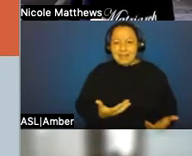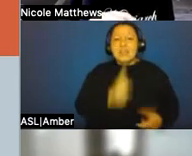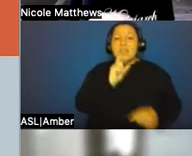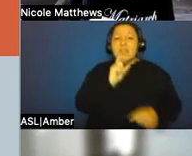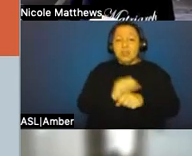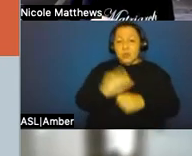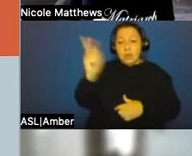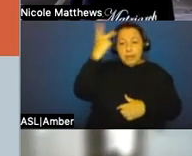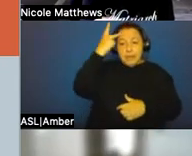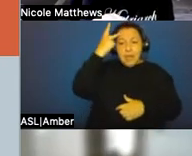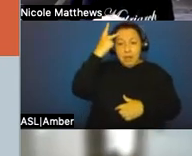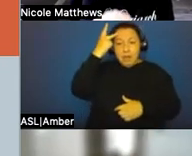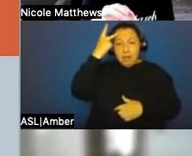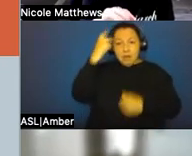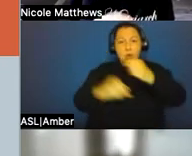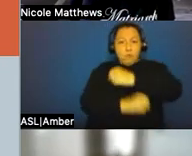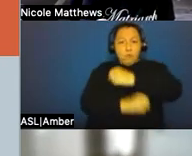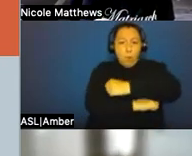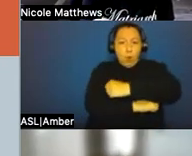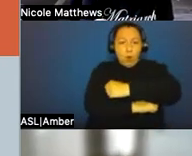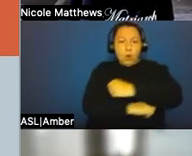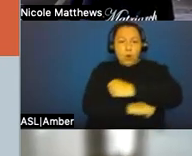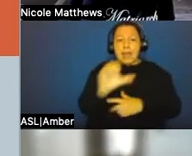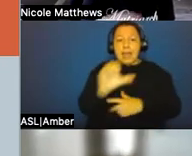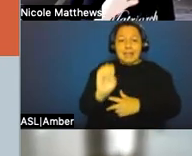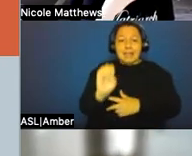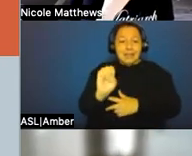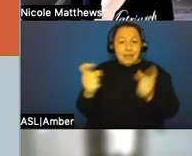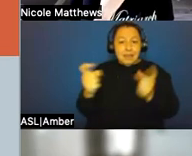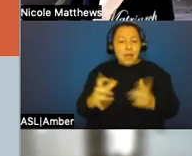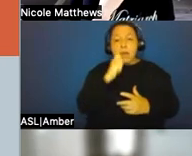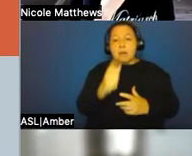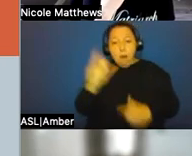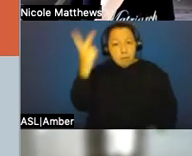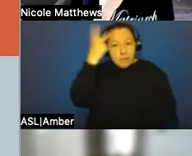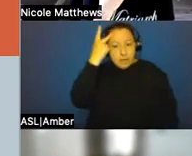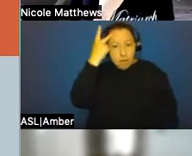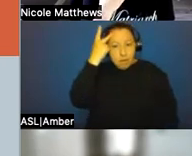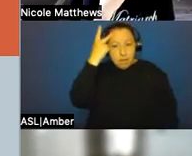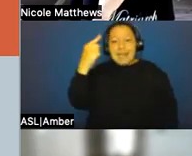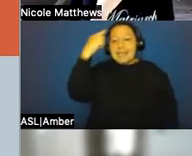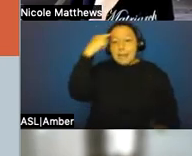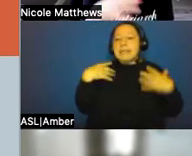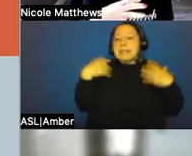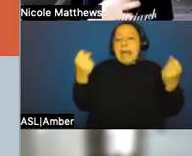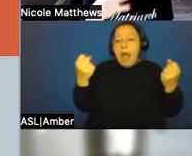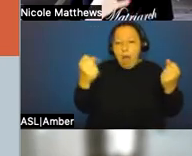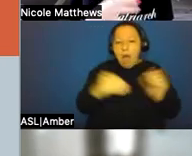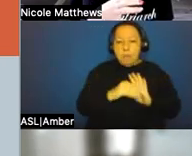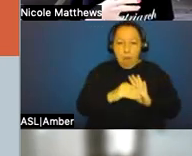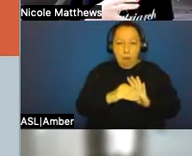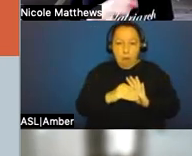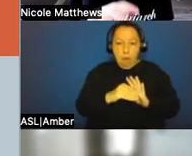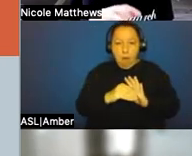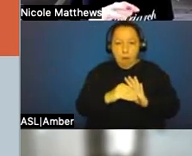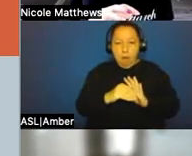case management is non-political. It is a mental health model. And there's